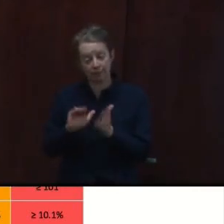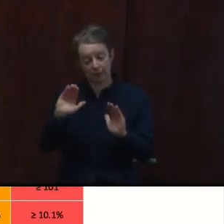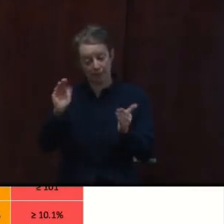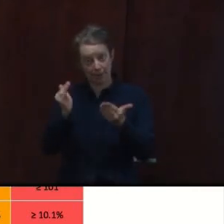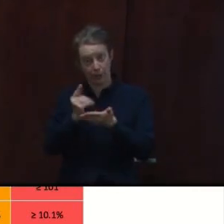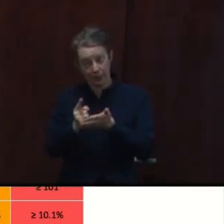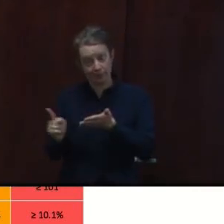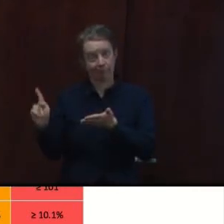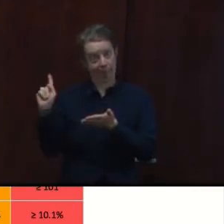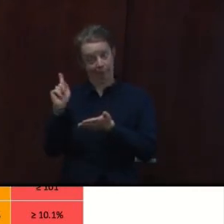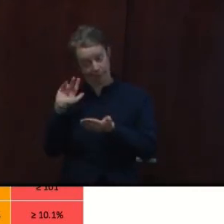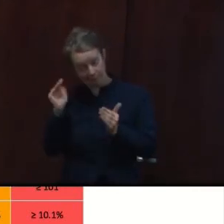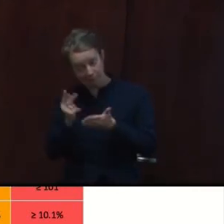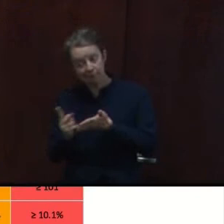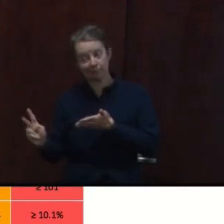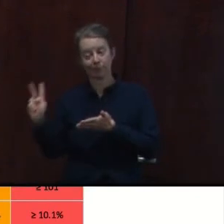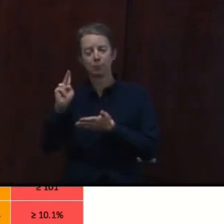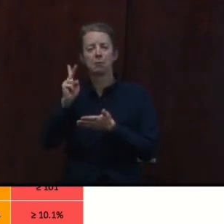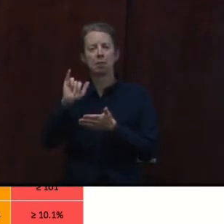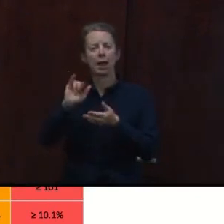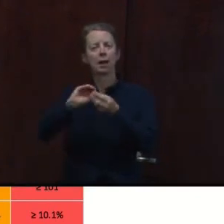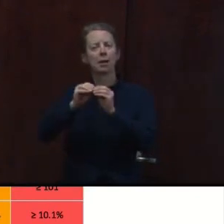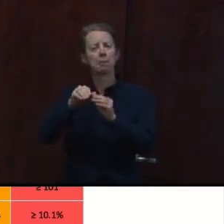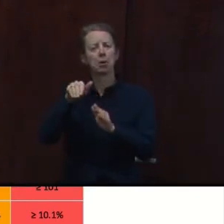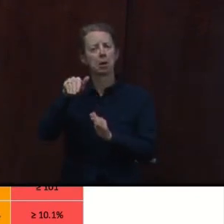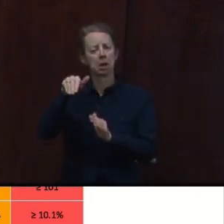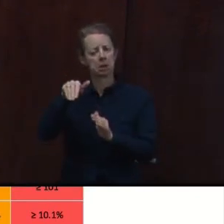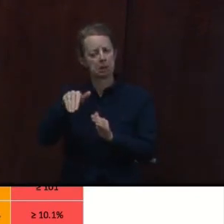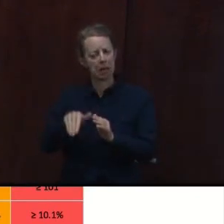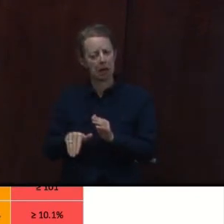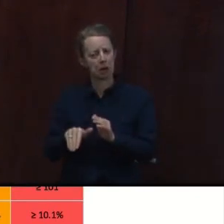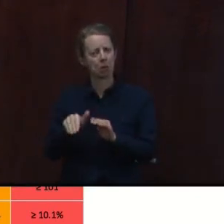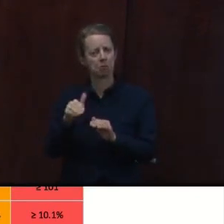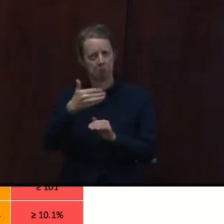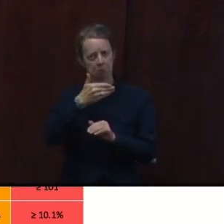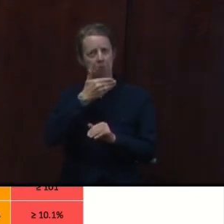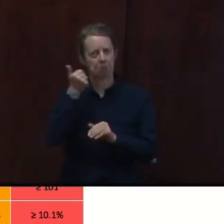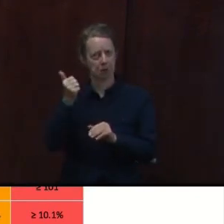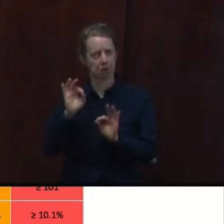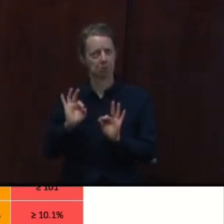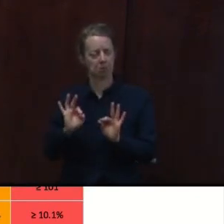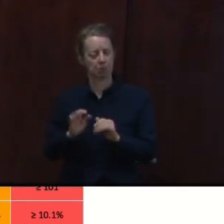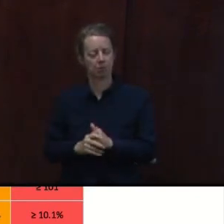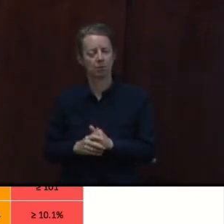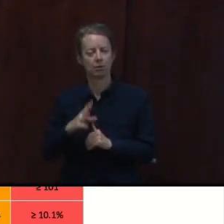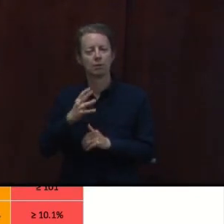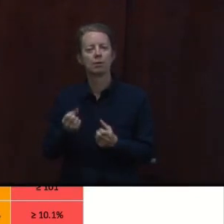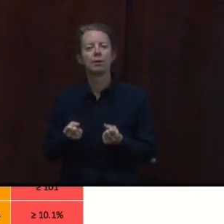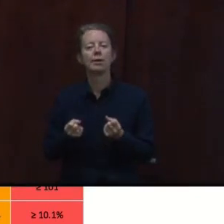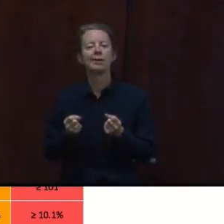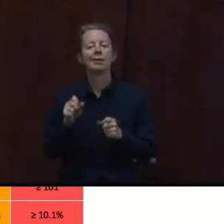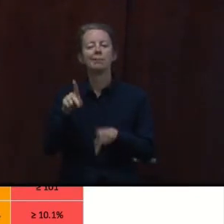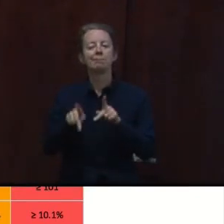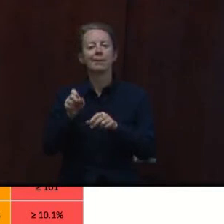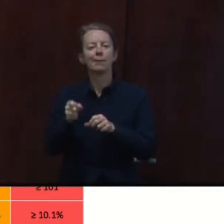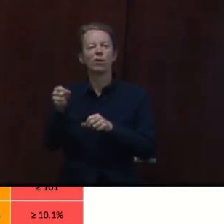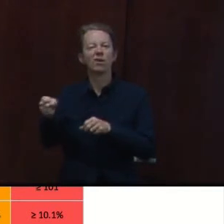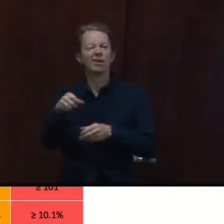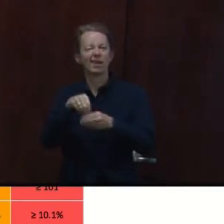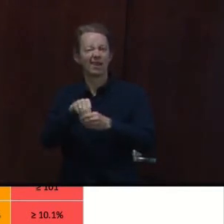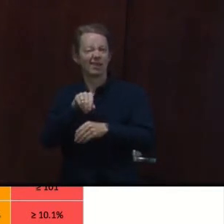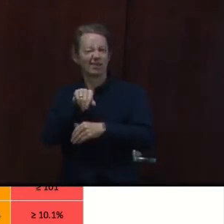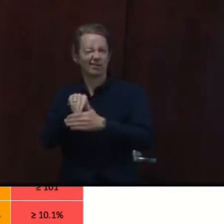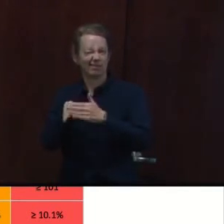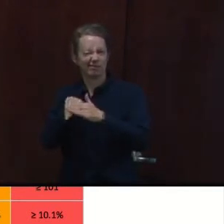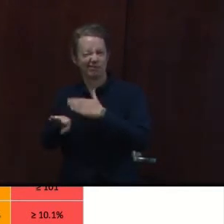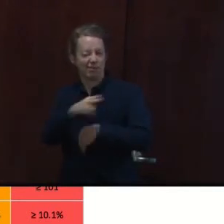week to week, we saw that go down in a favorable direction. The hospital data continues